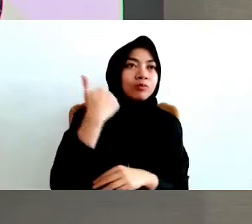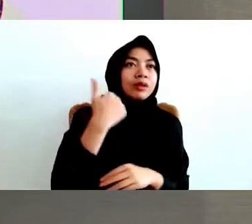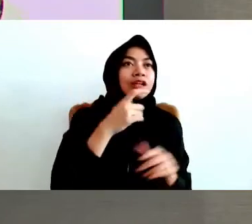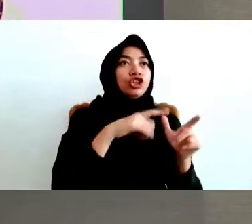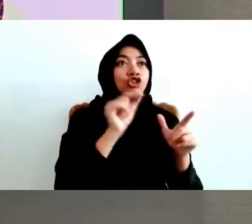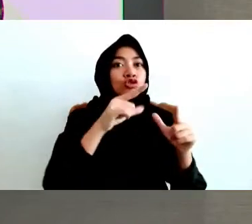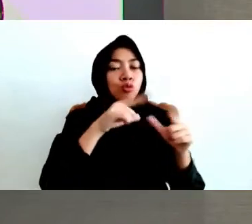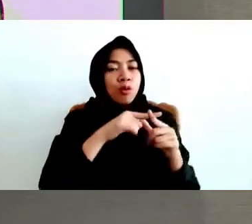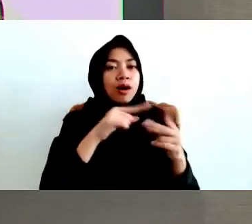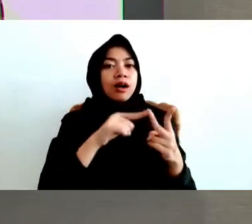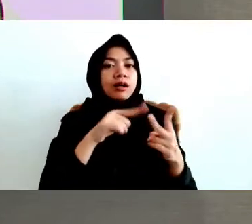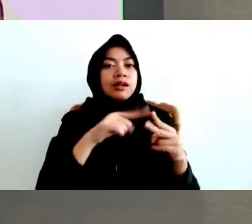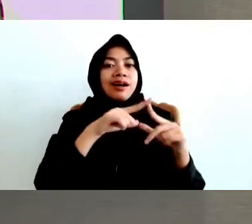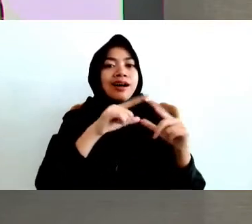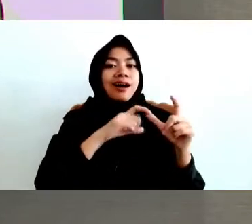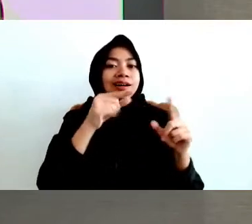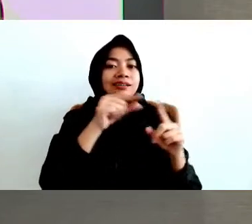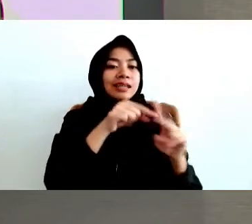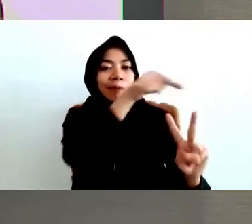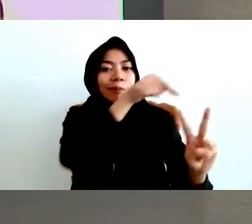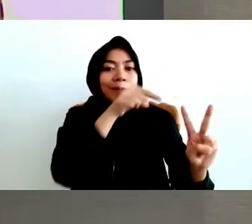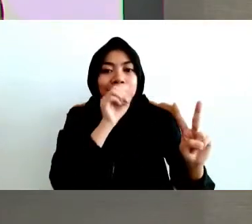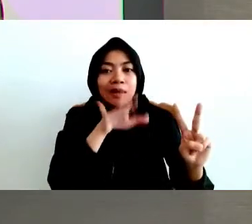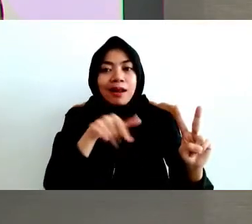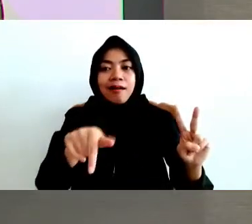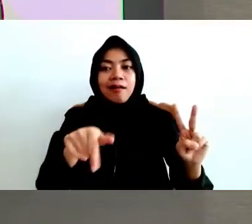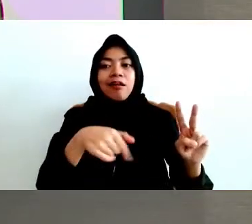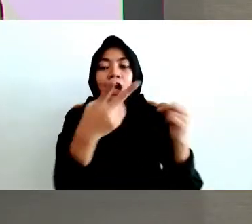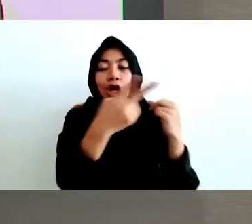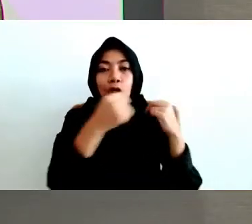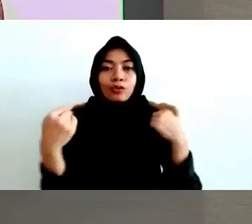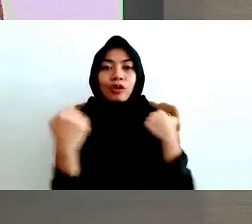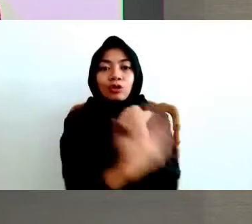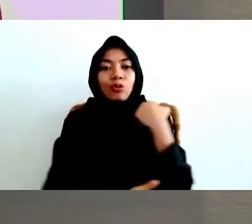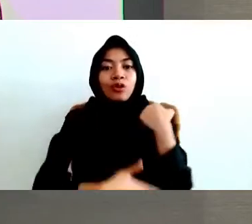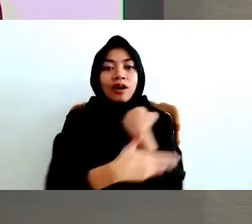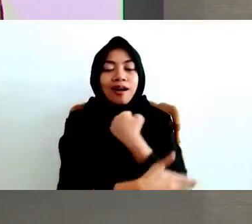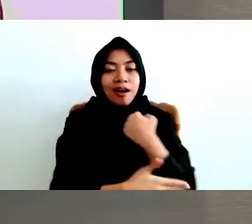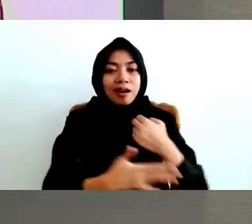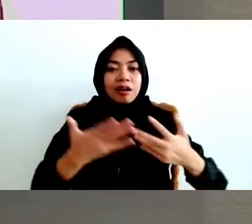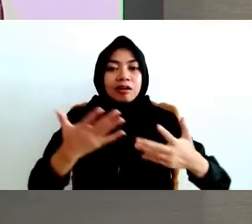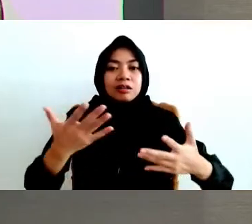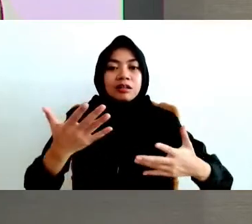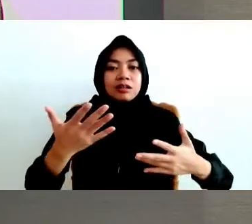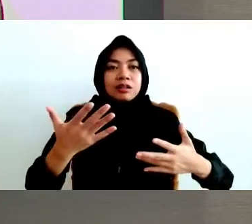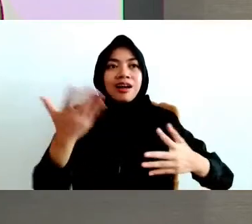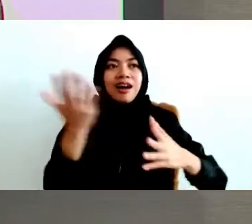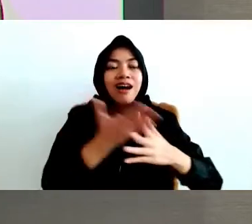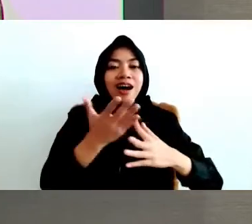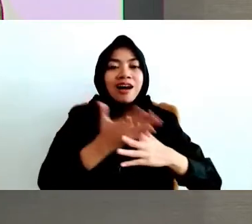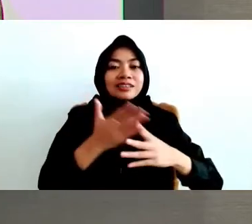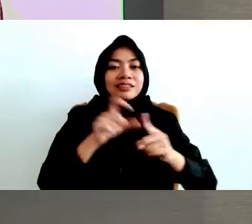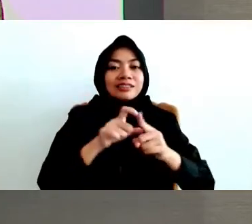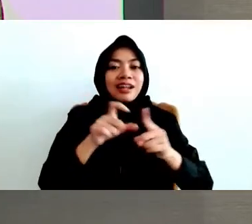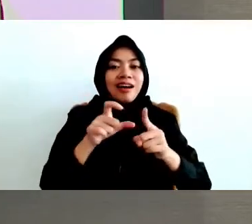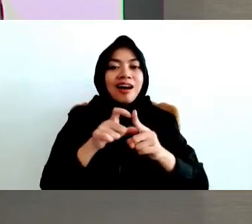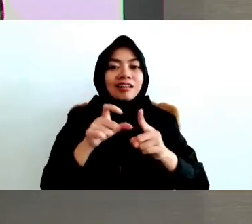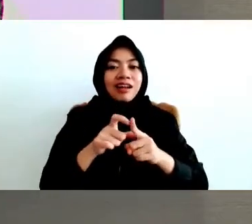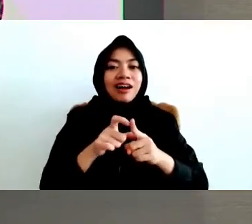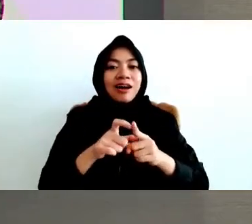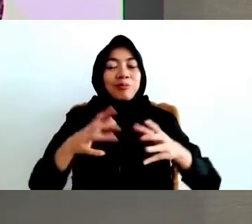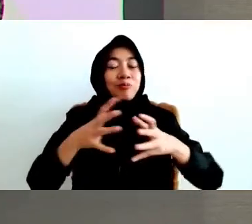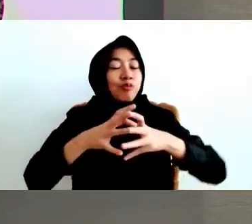Indonesia is the country with the in terms of the access to the data is quite